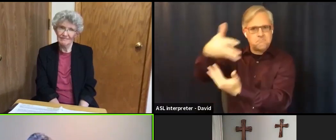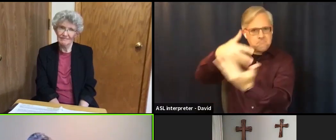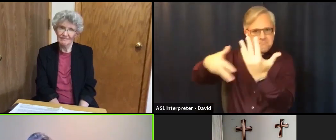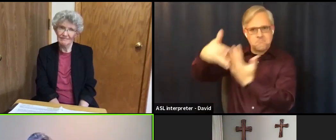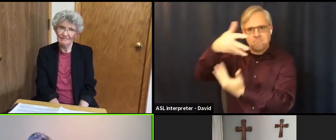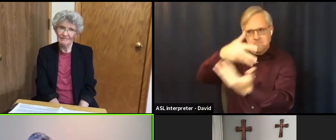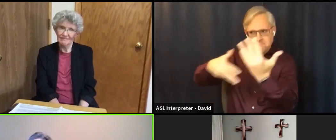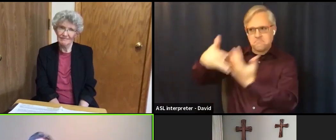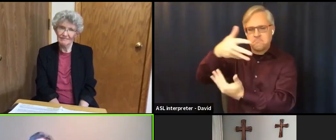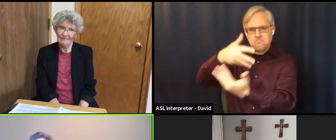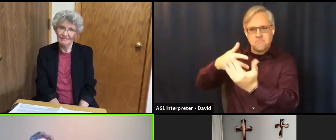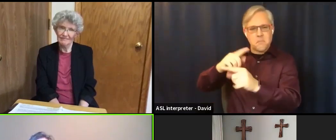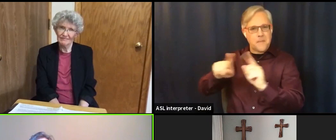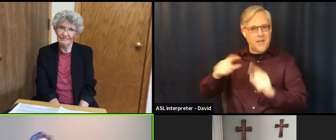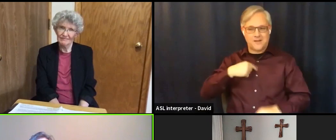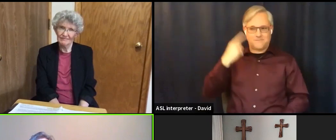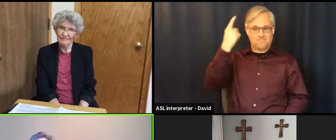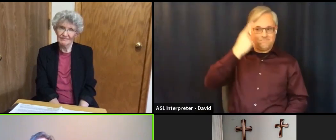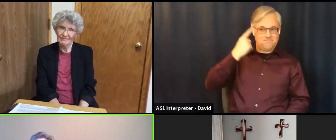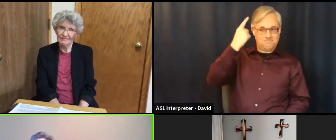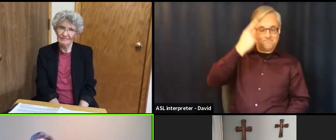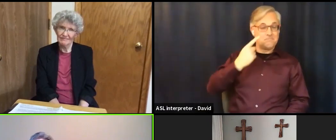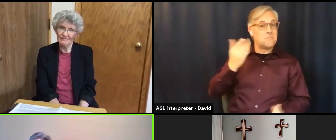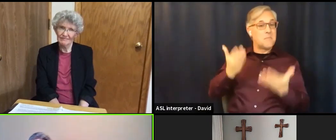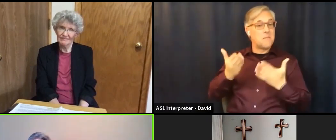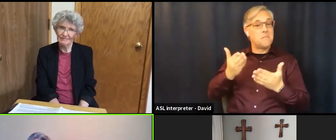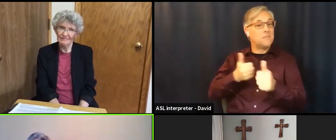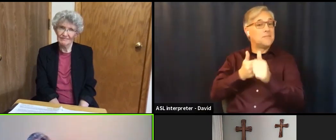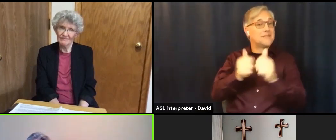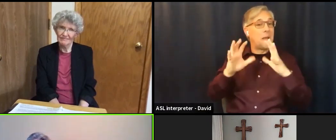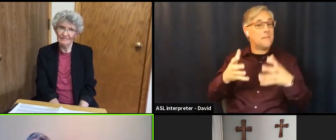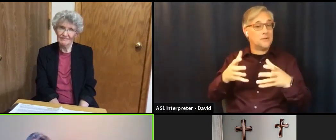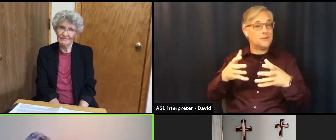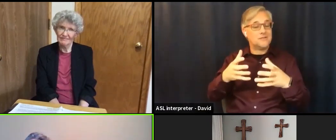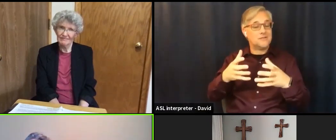I really wonder if he is keeping himself apart,